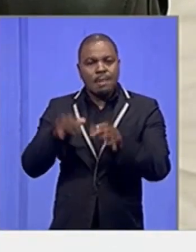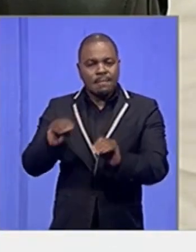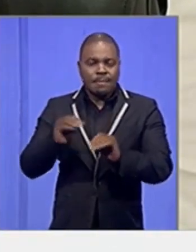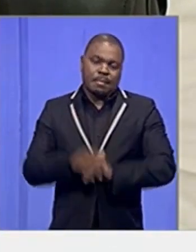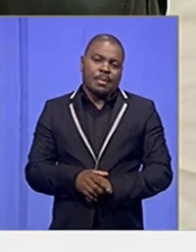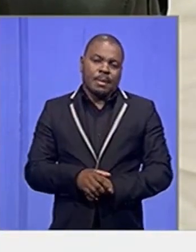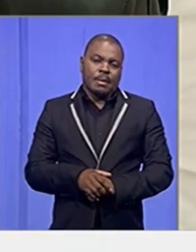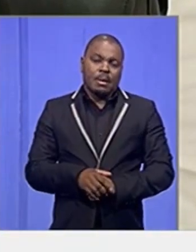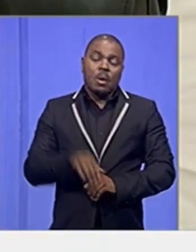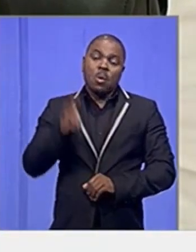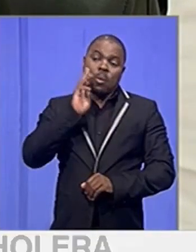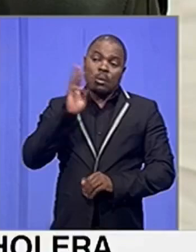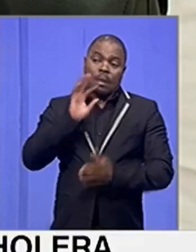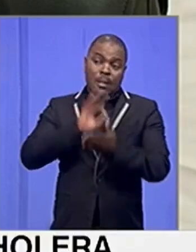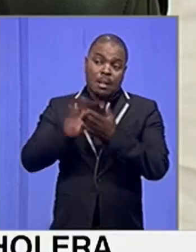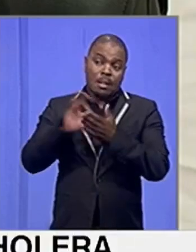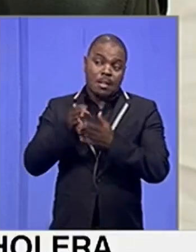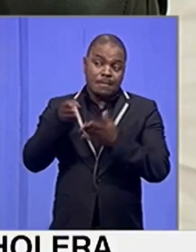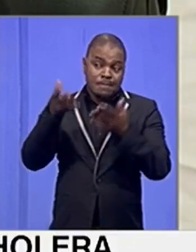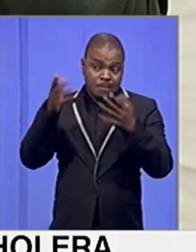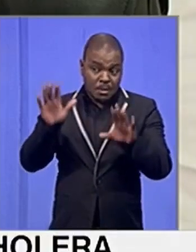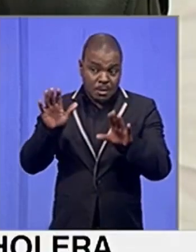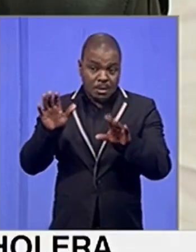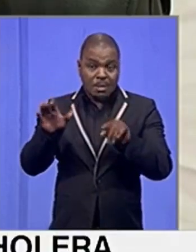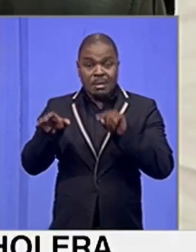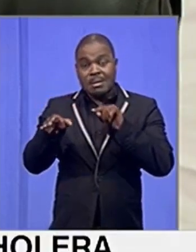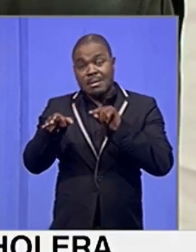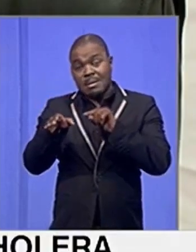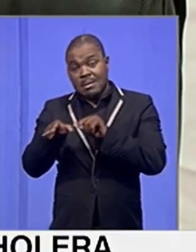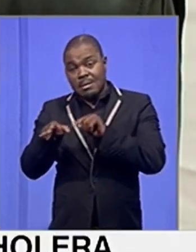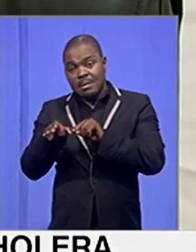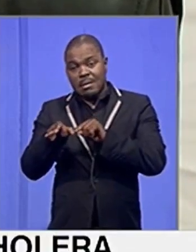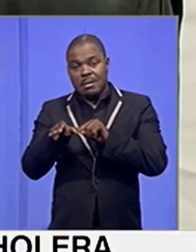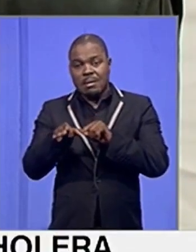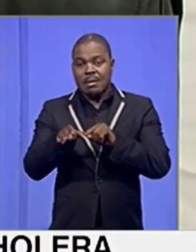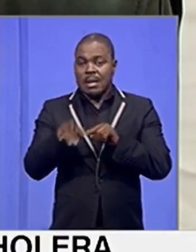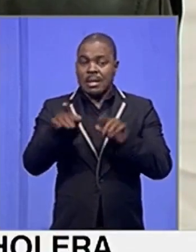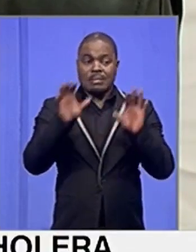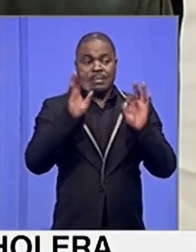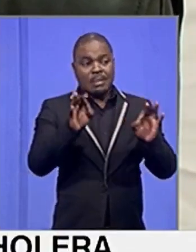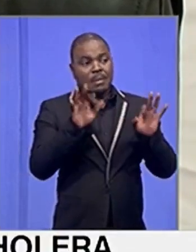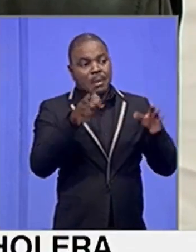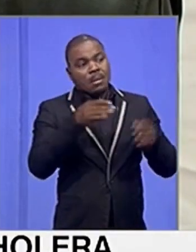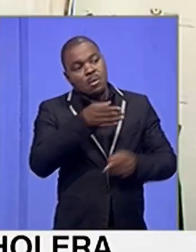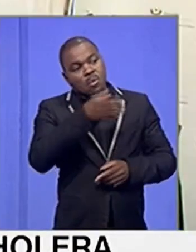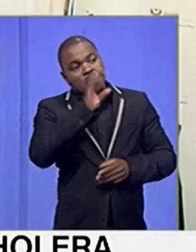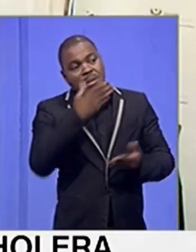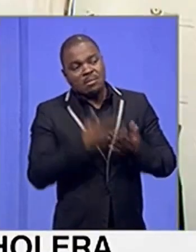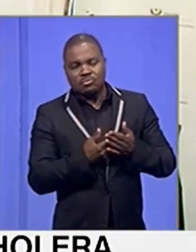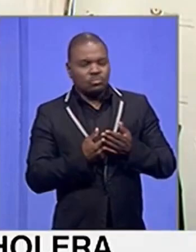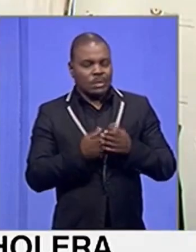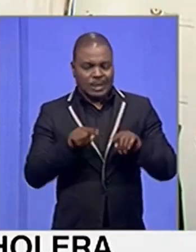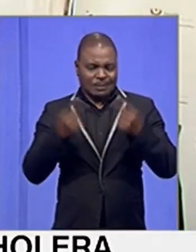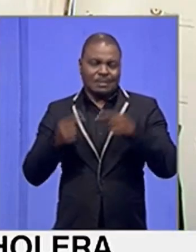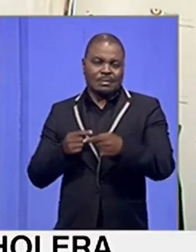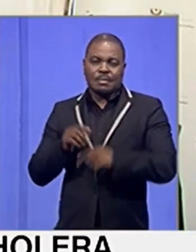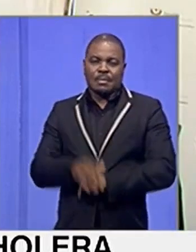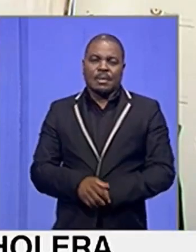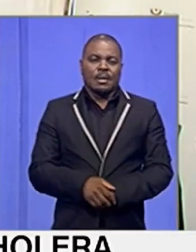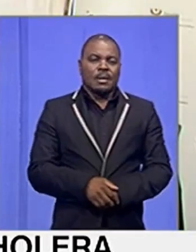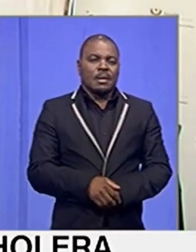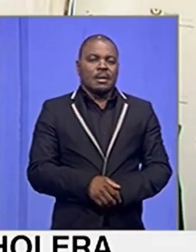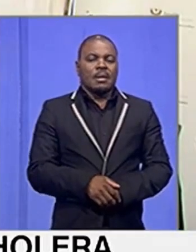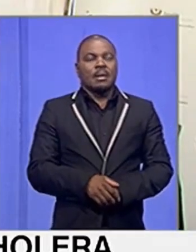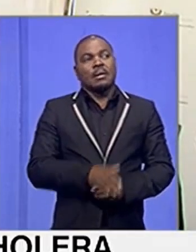treats water that is there is not fit for human consumption. There's a difference. Batlhankela ba re go dikgetse